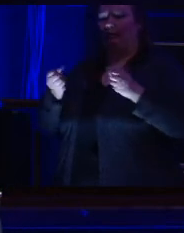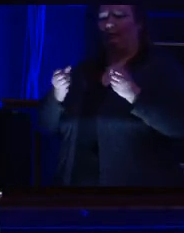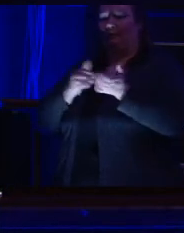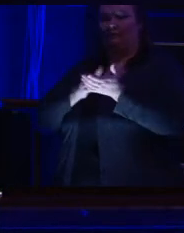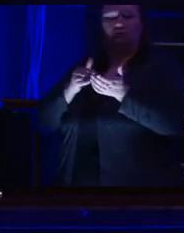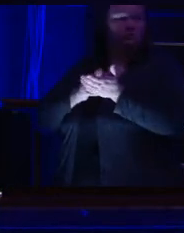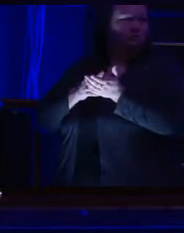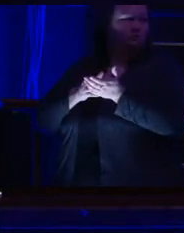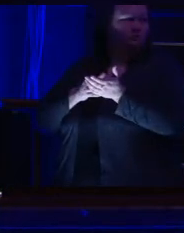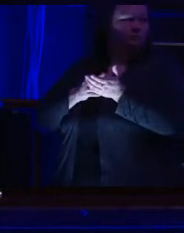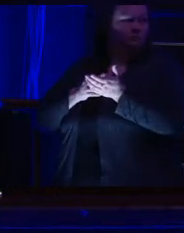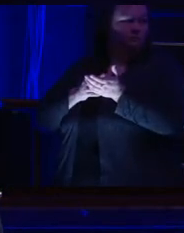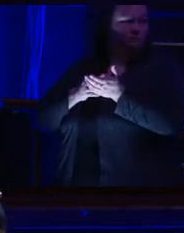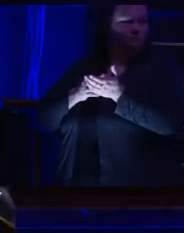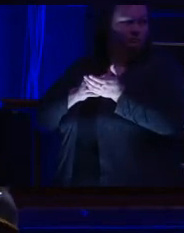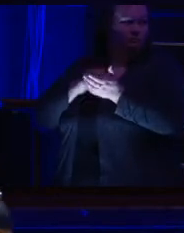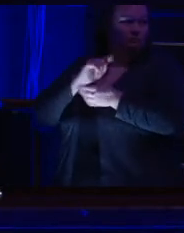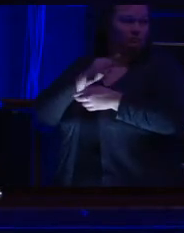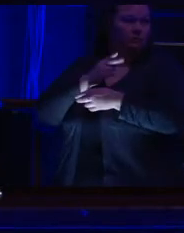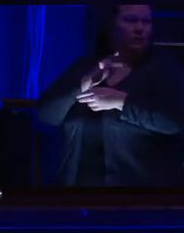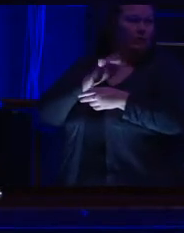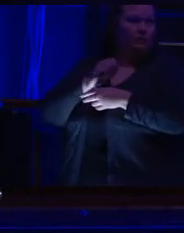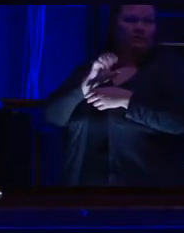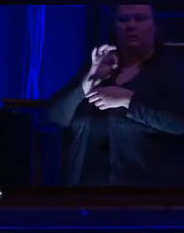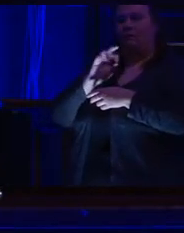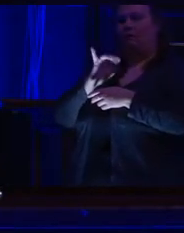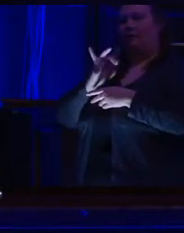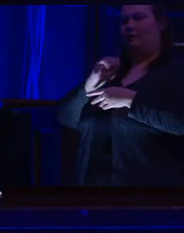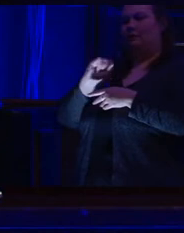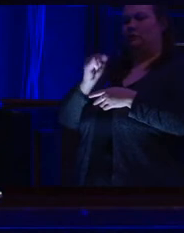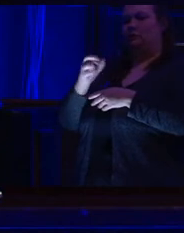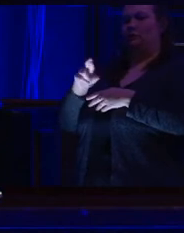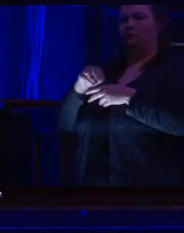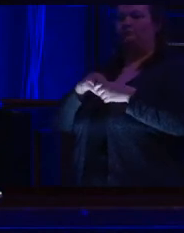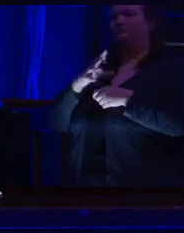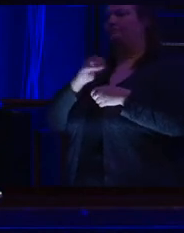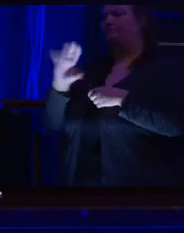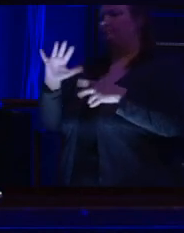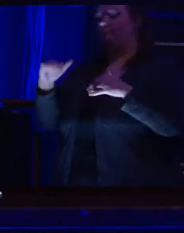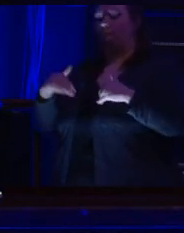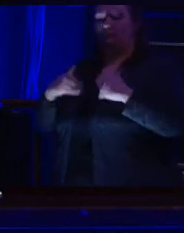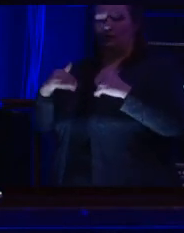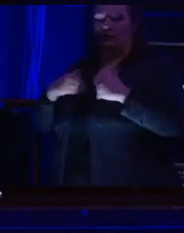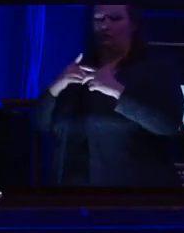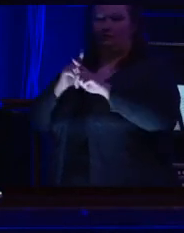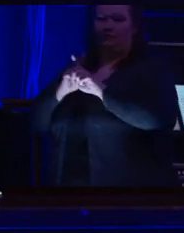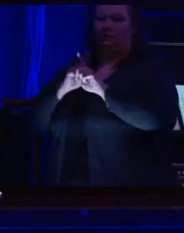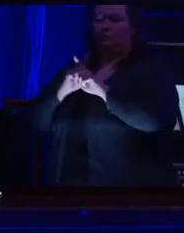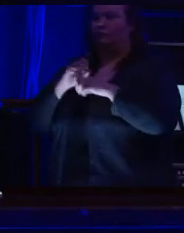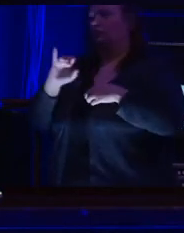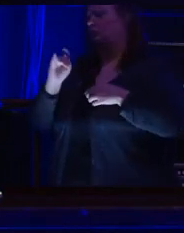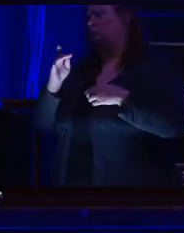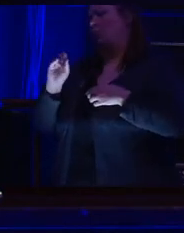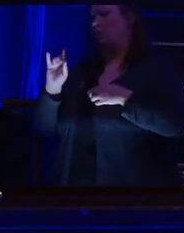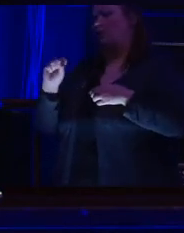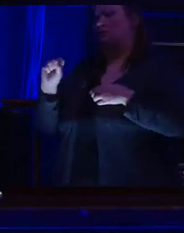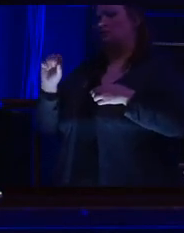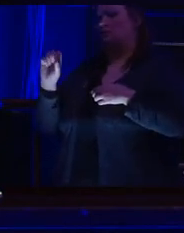physicians, Thomas Francis Jr. and his young mentee, Jonas